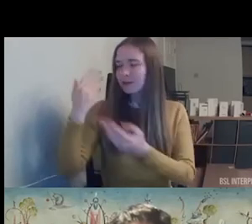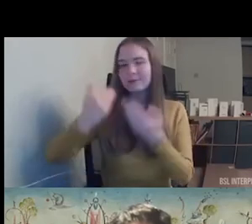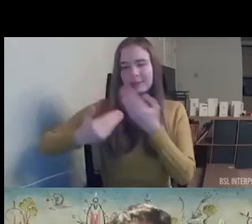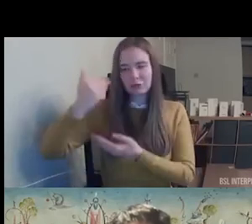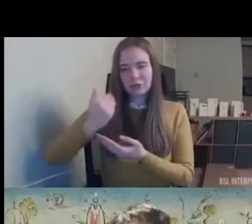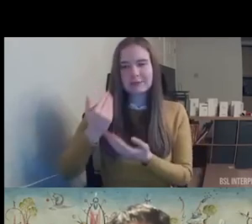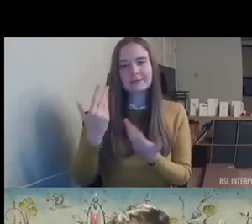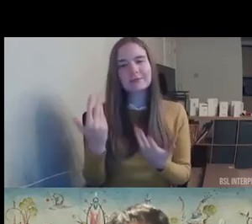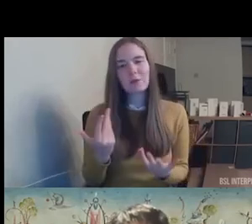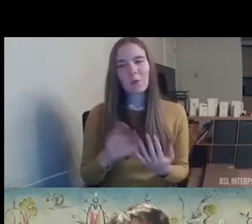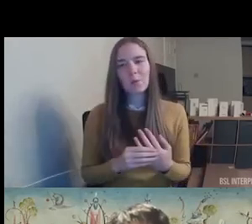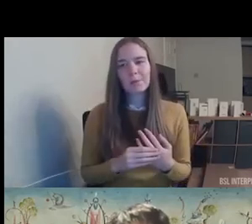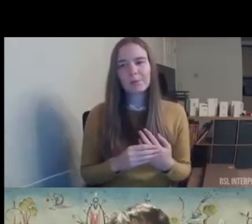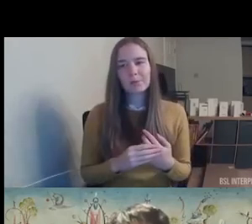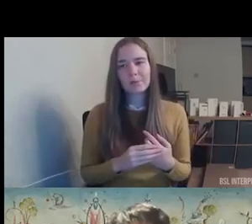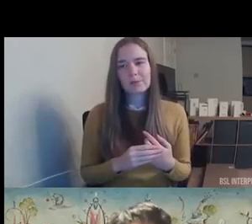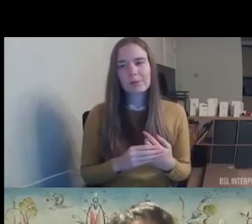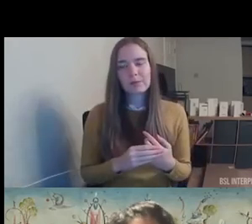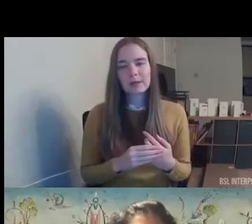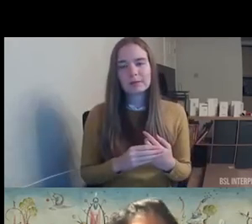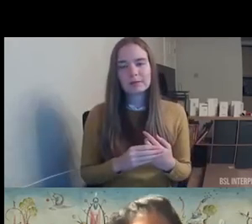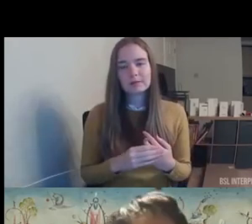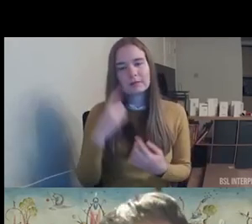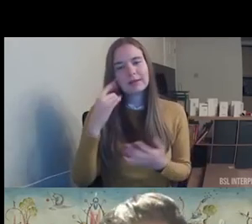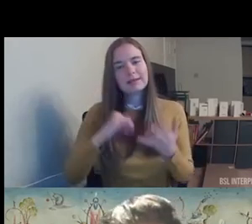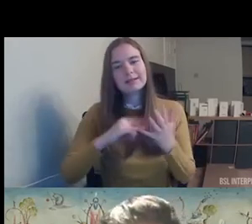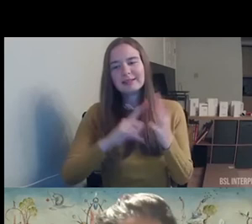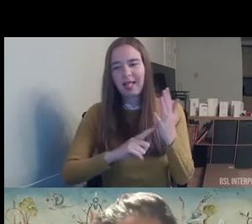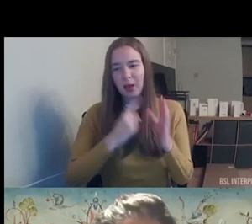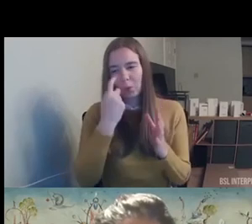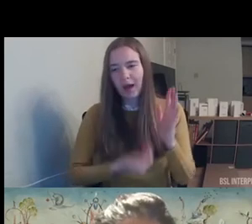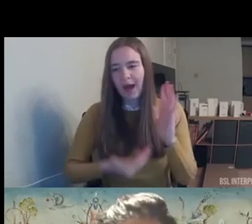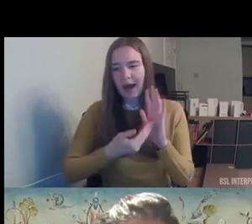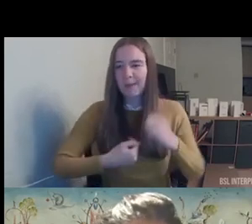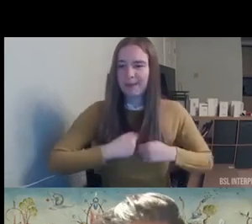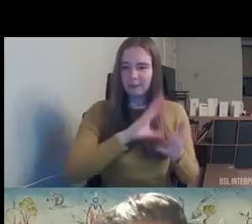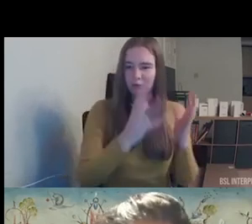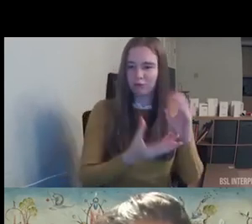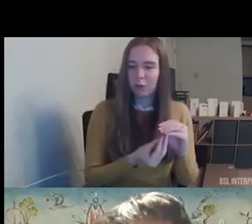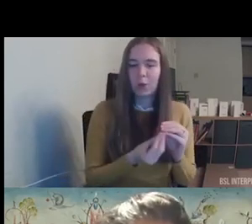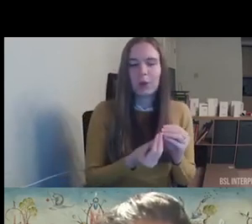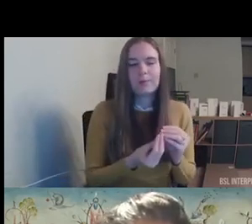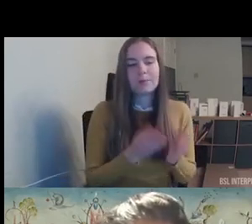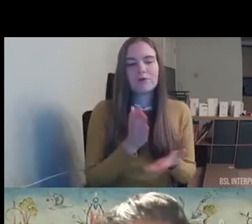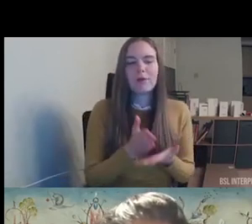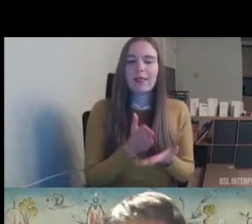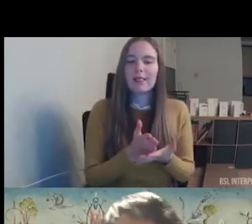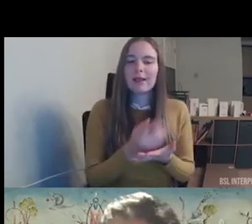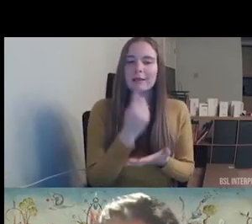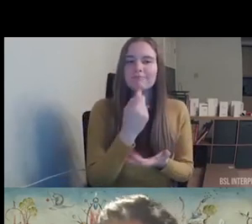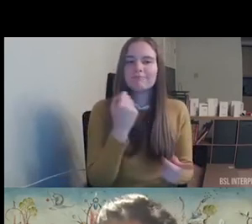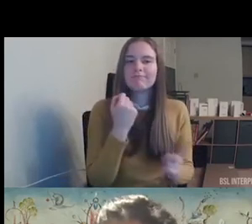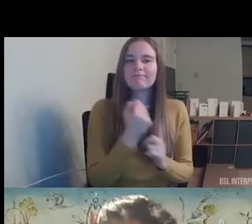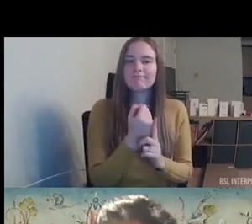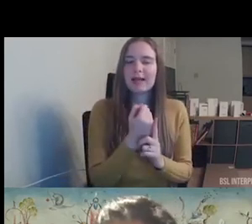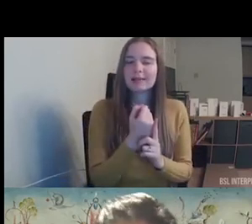think maybe Stella might add on it, but to conclude for me, it really hits home into